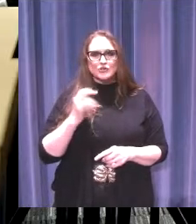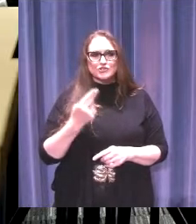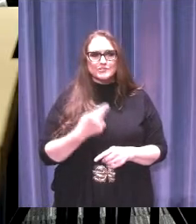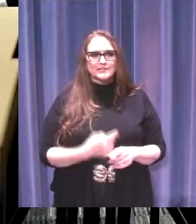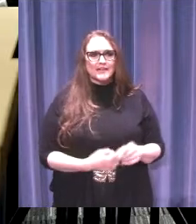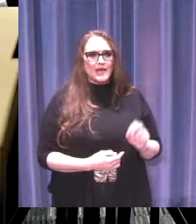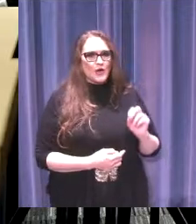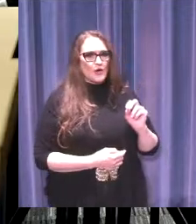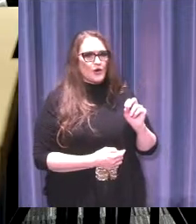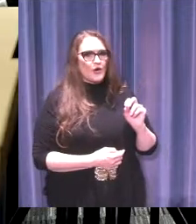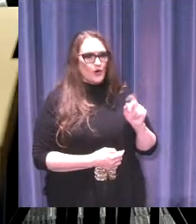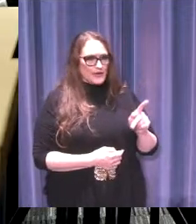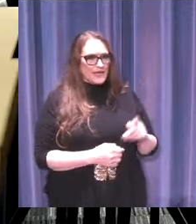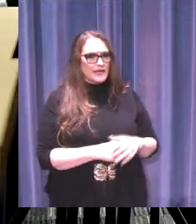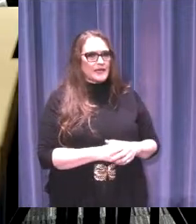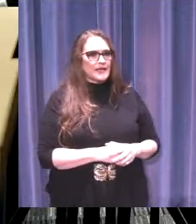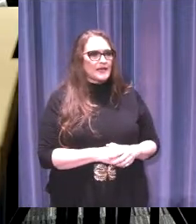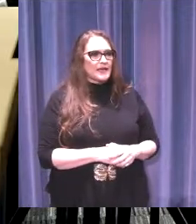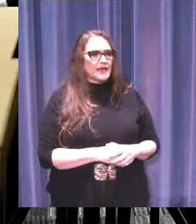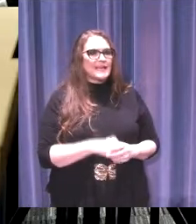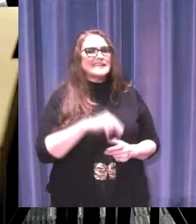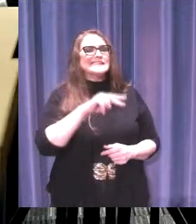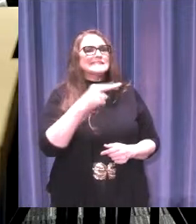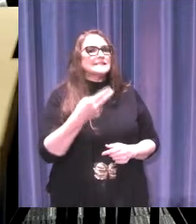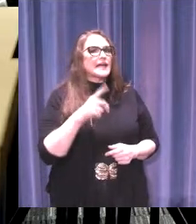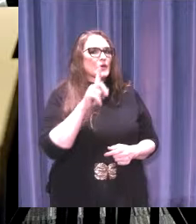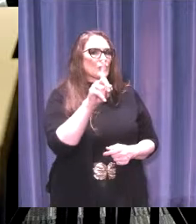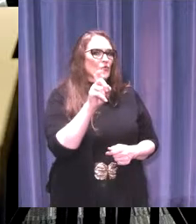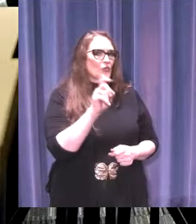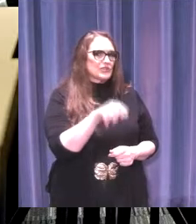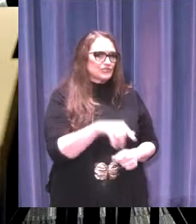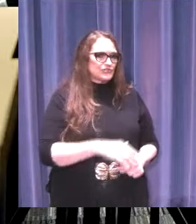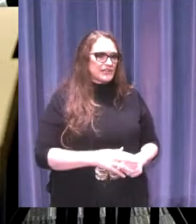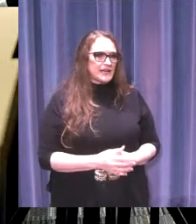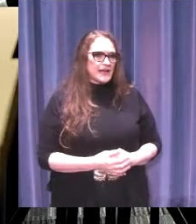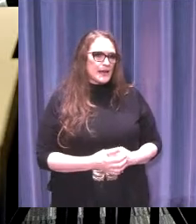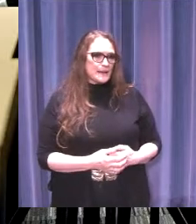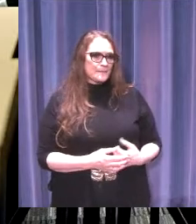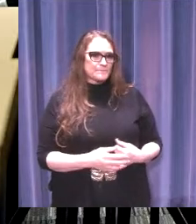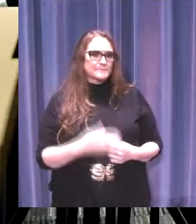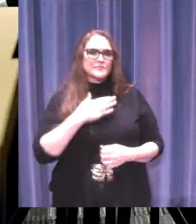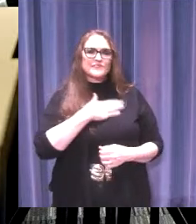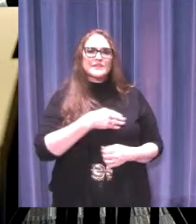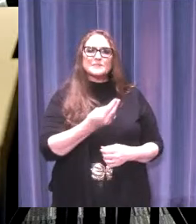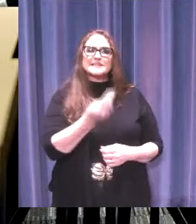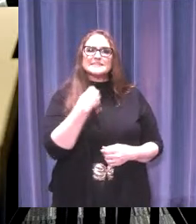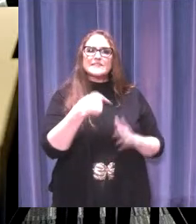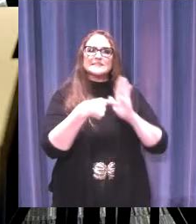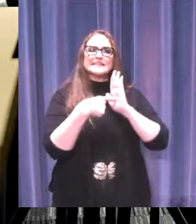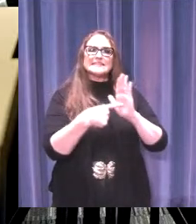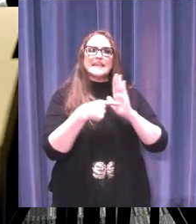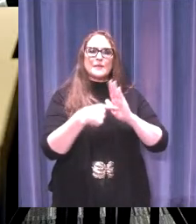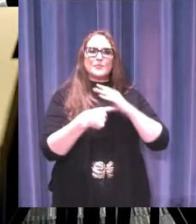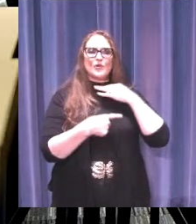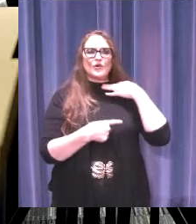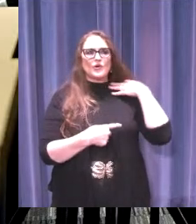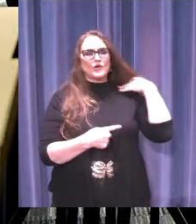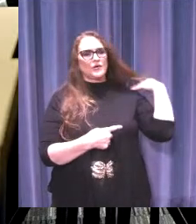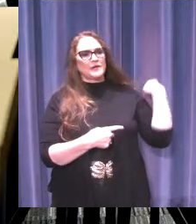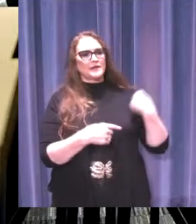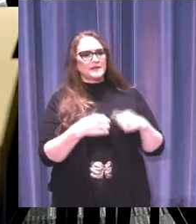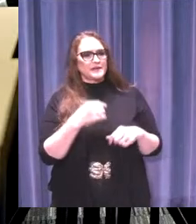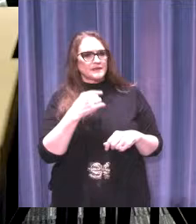Okay, the second question is, please give us an example